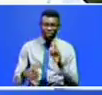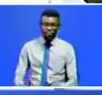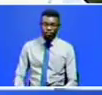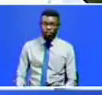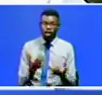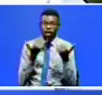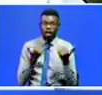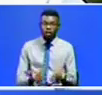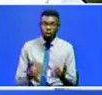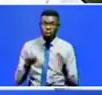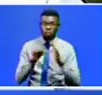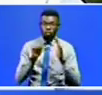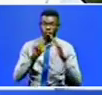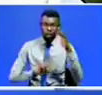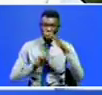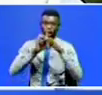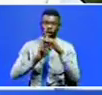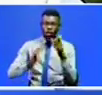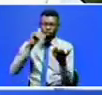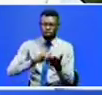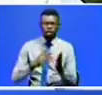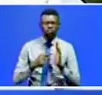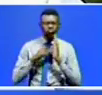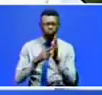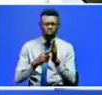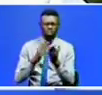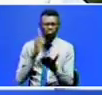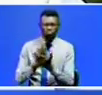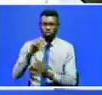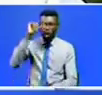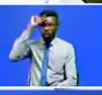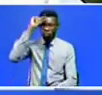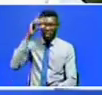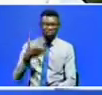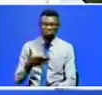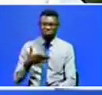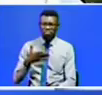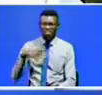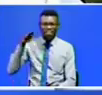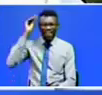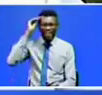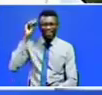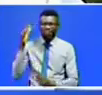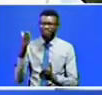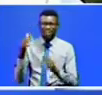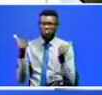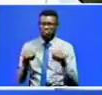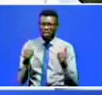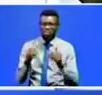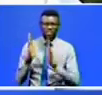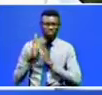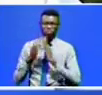Then now it's recurring. It shows that the government has not learned any lesson security-wise. Mine is to